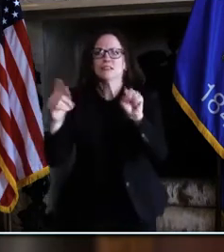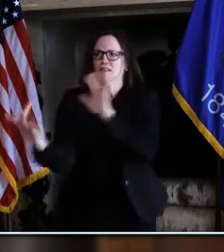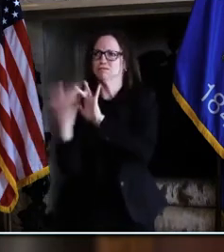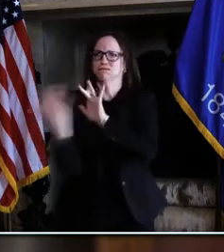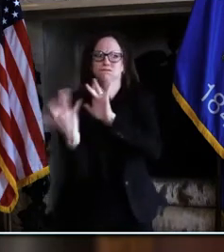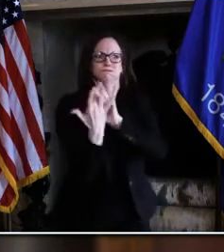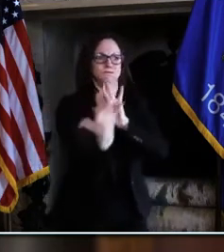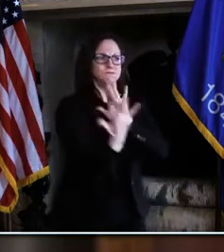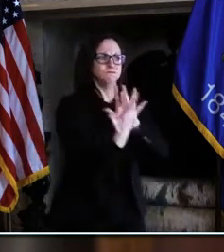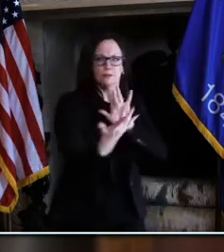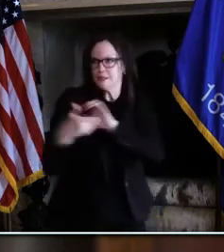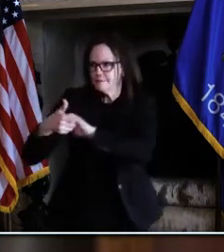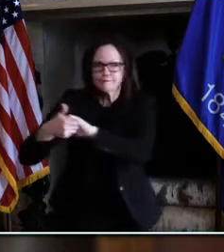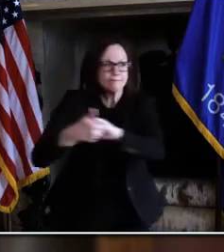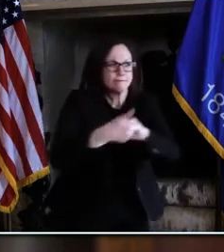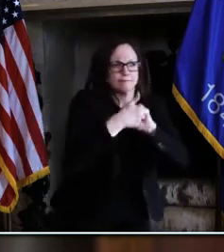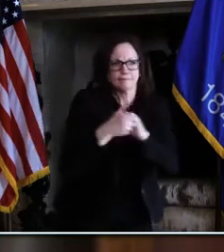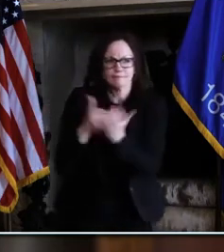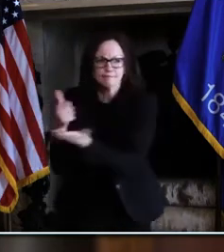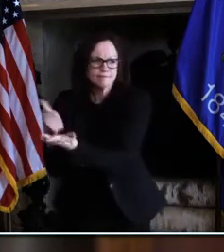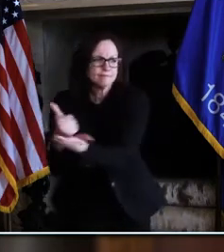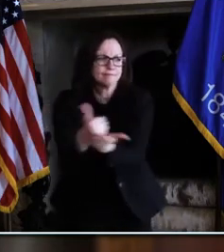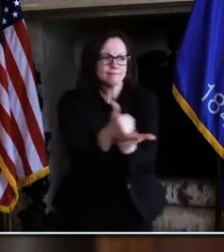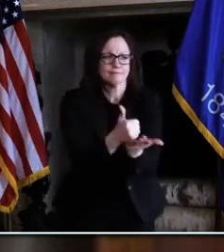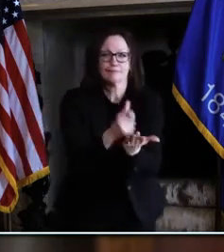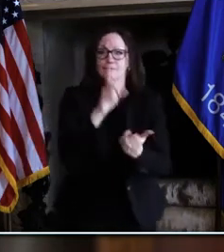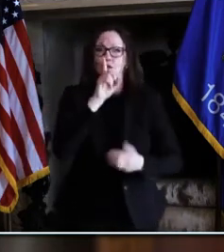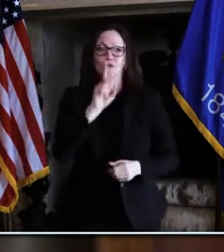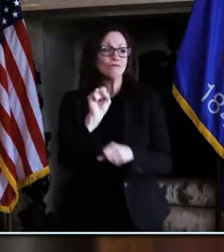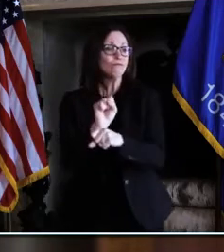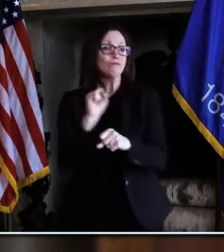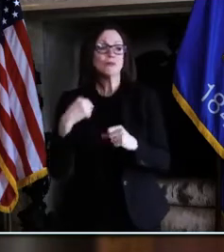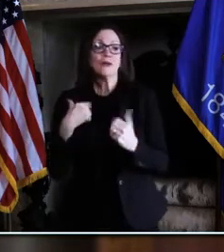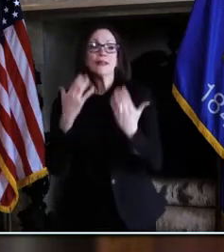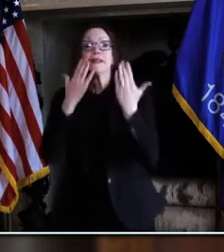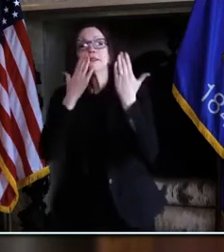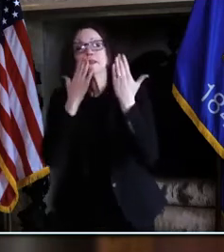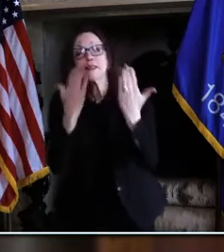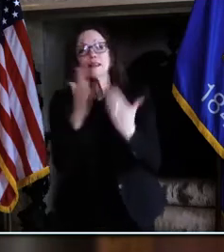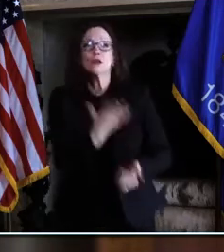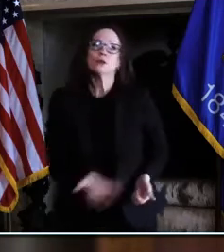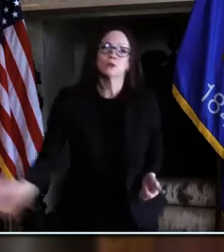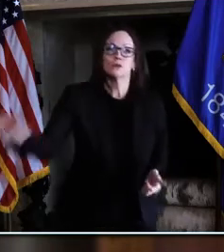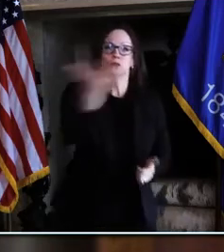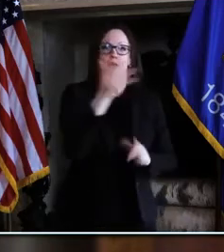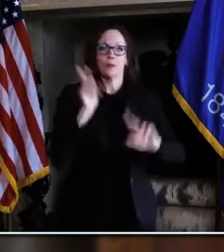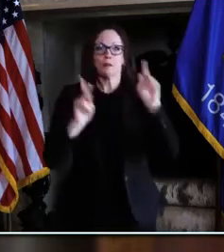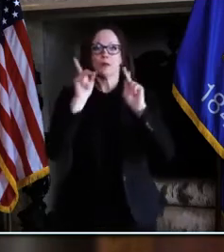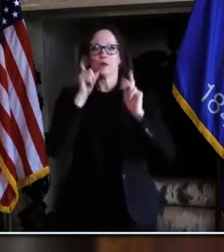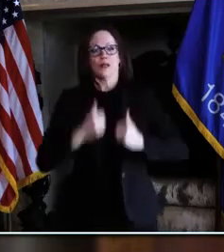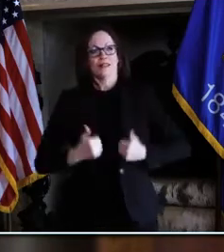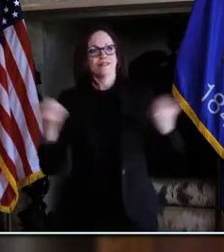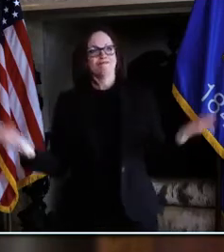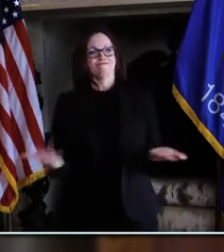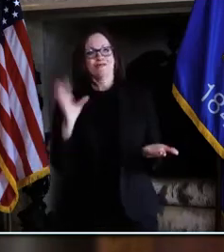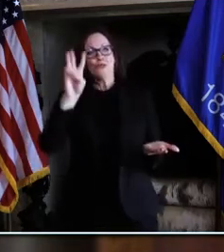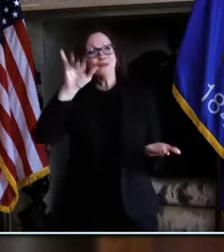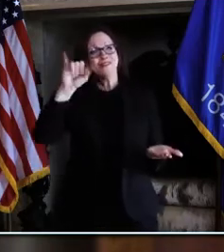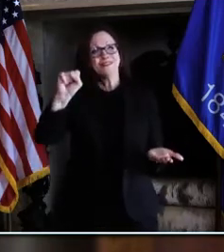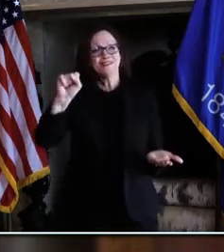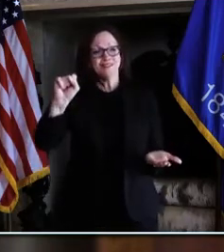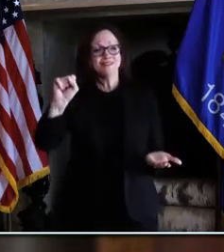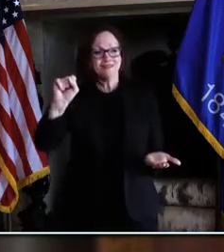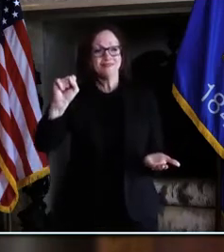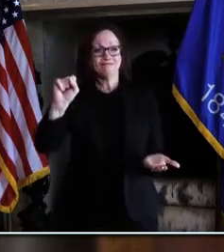of gratitude is for the citizens of Wisconsin. As I said earlier, nothing we have asked of you or will ask of you has